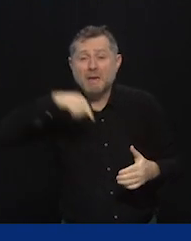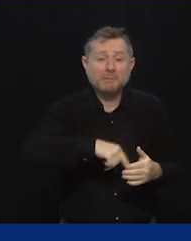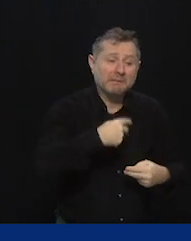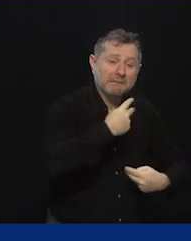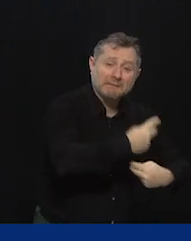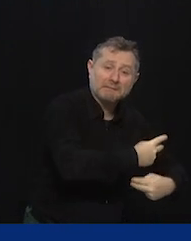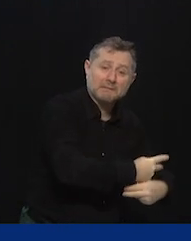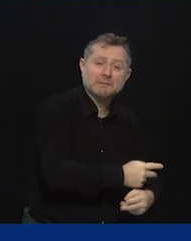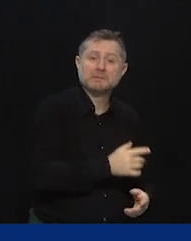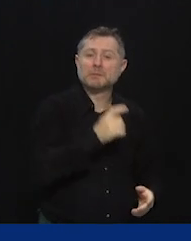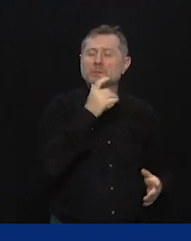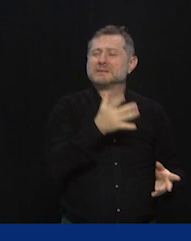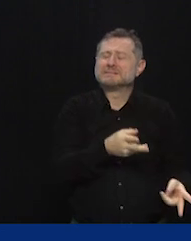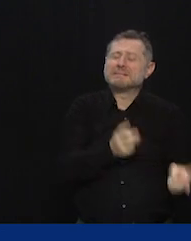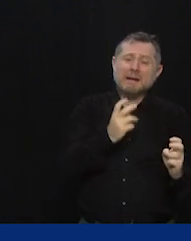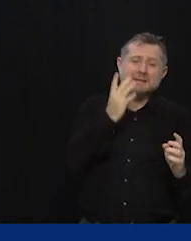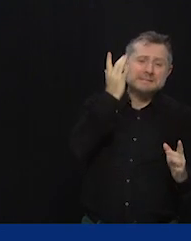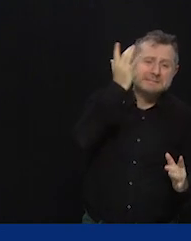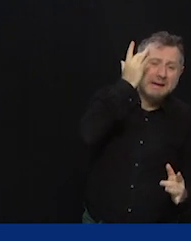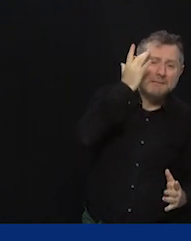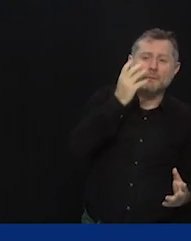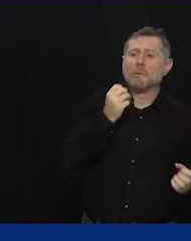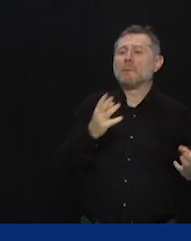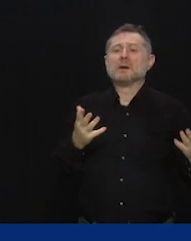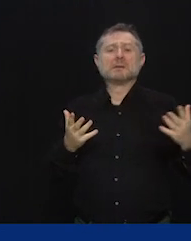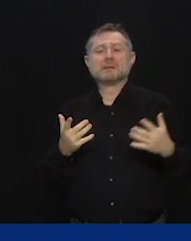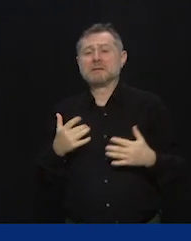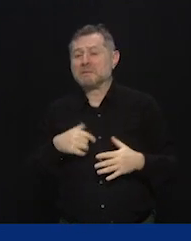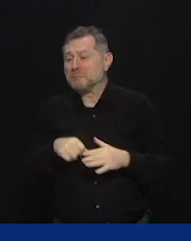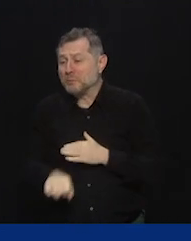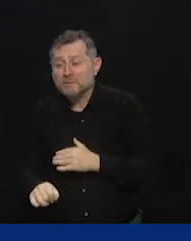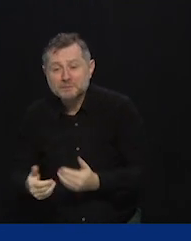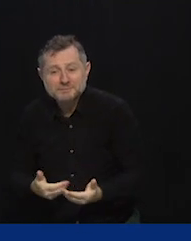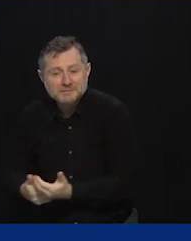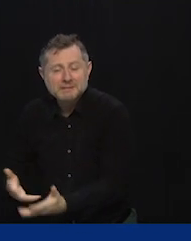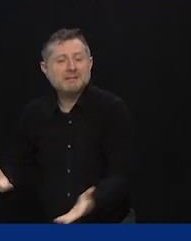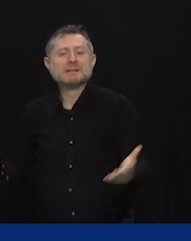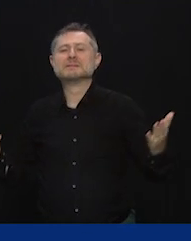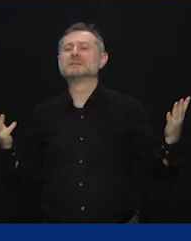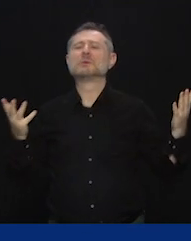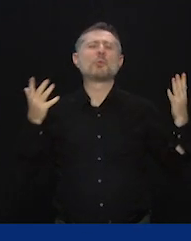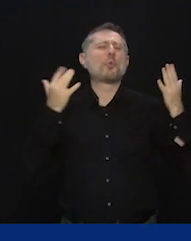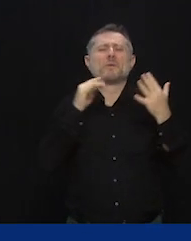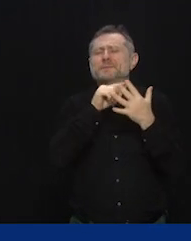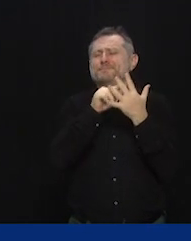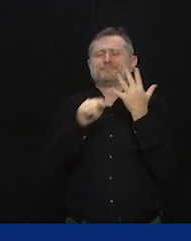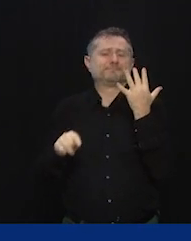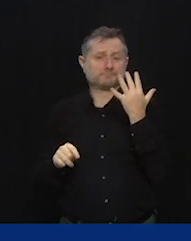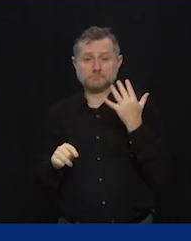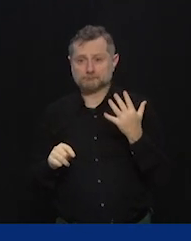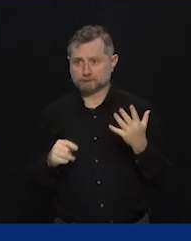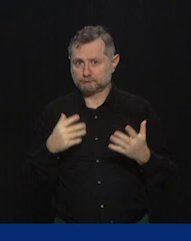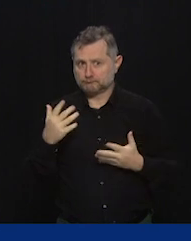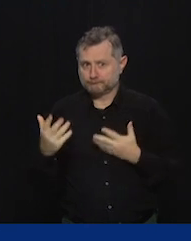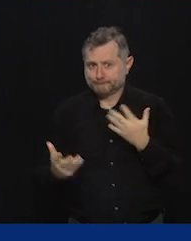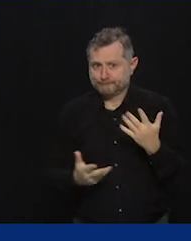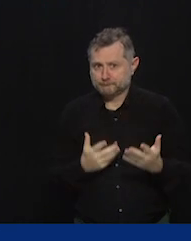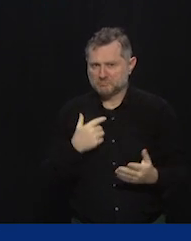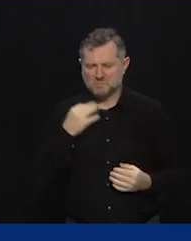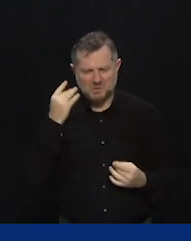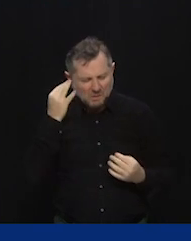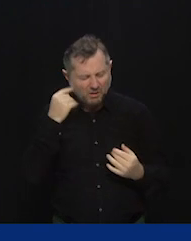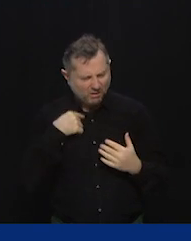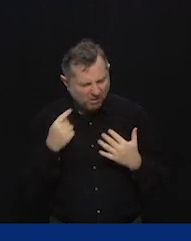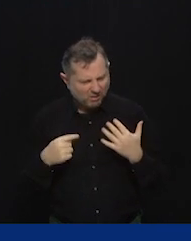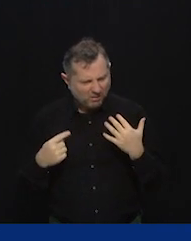issue, or they're having a child. And you know, when we think about all this, isn't